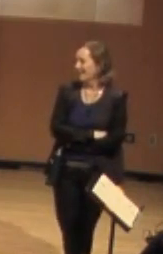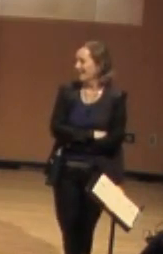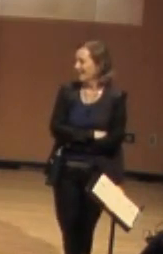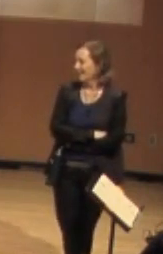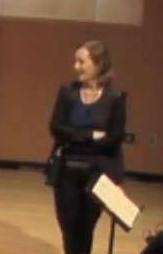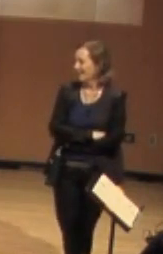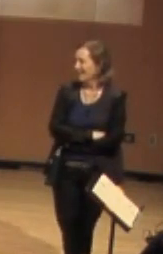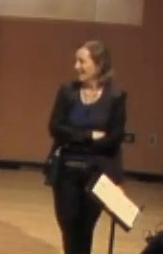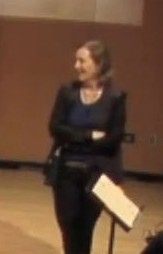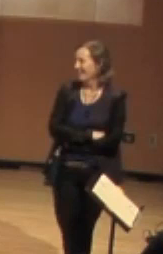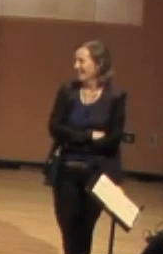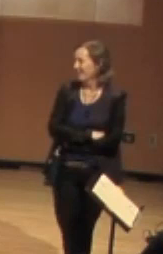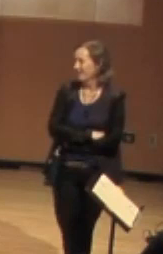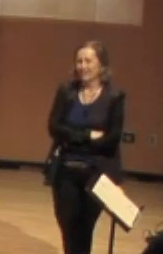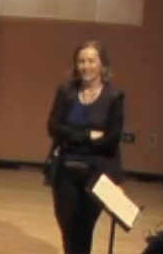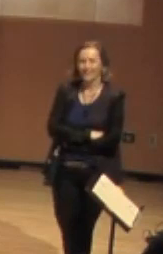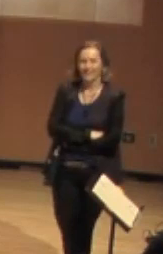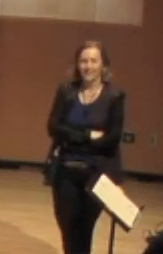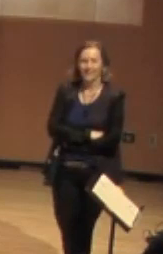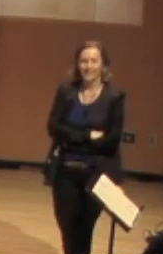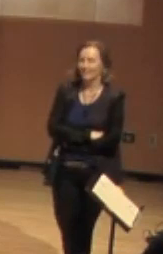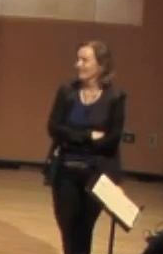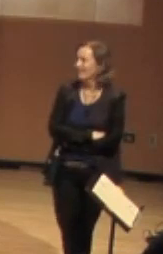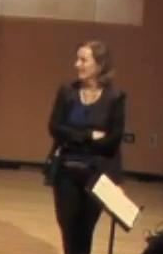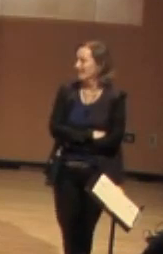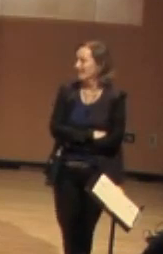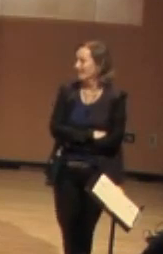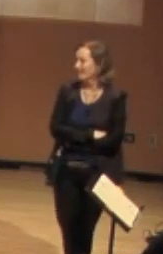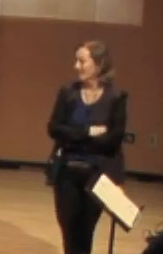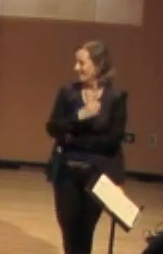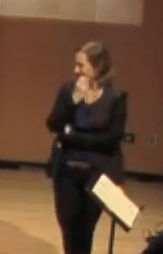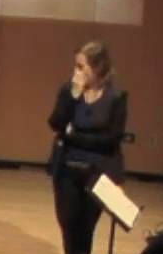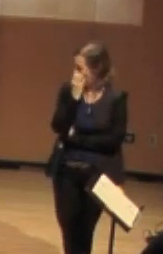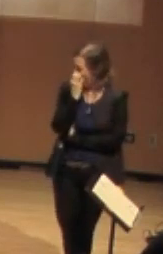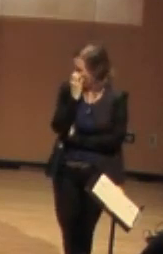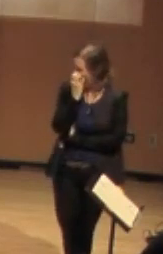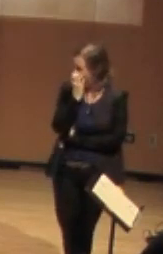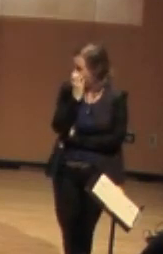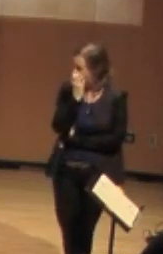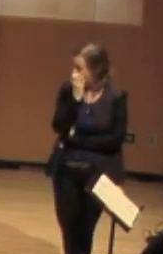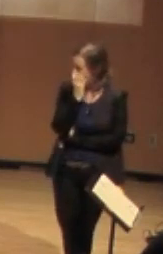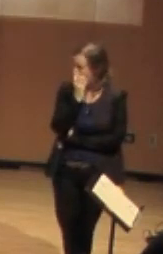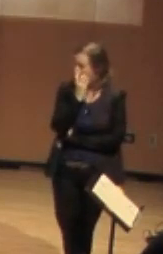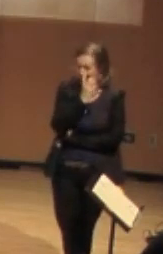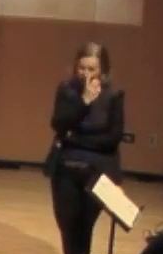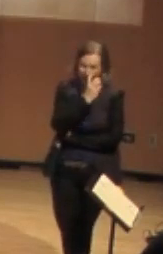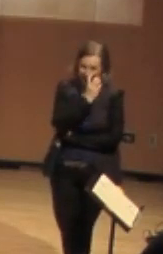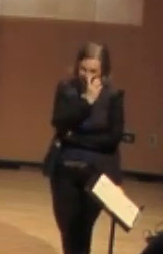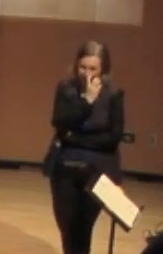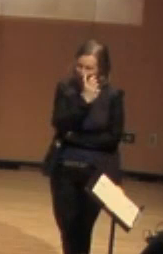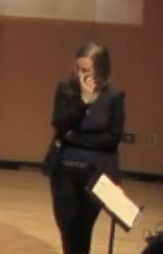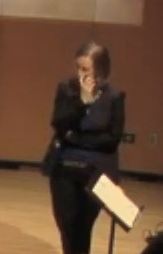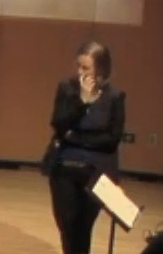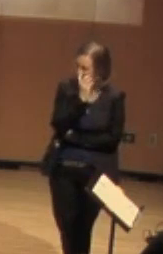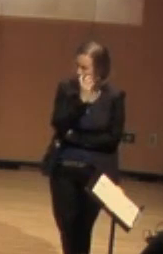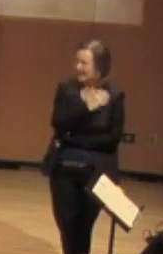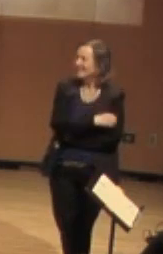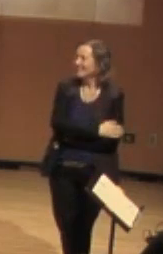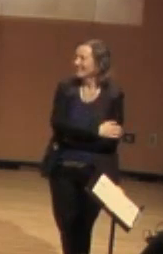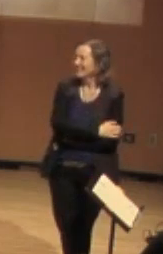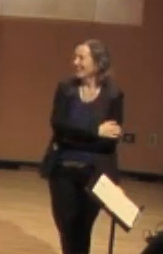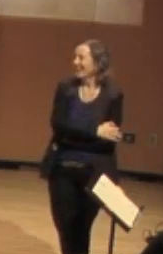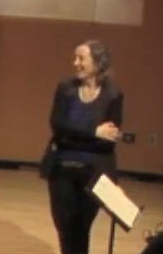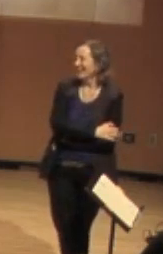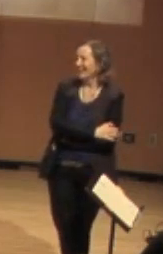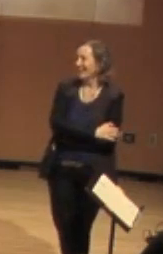character um Sister Christian by scorpion I felt like that was henting song anyway every time that song